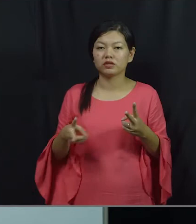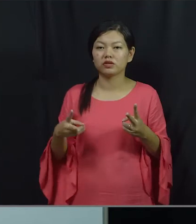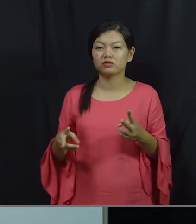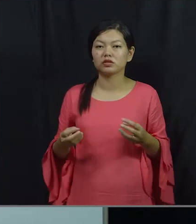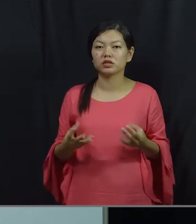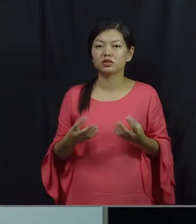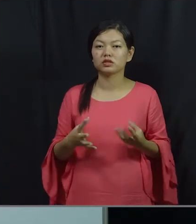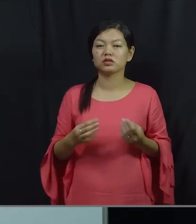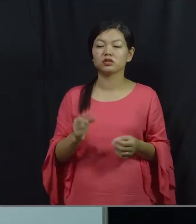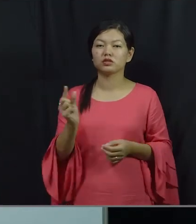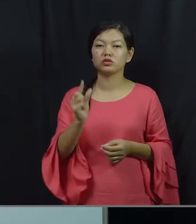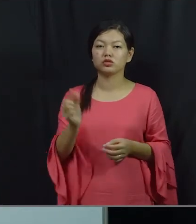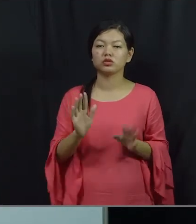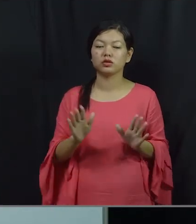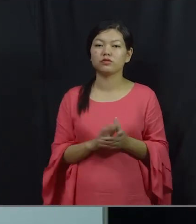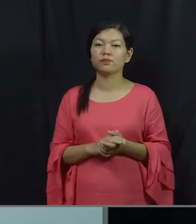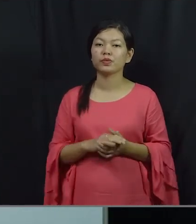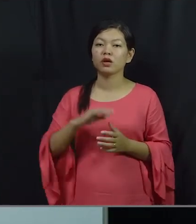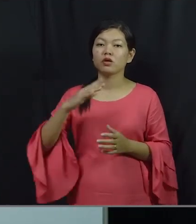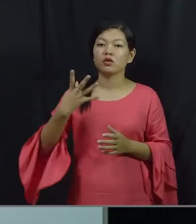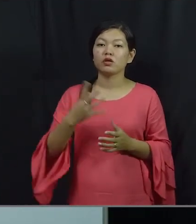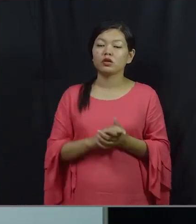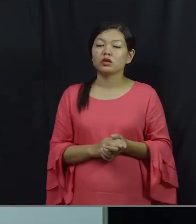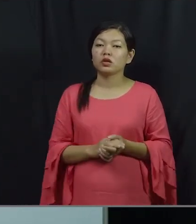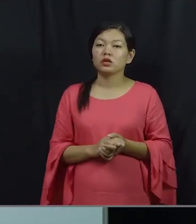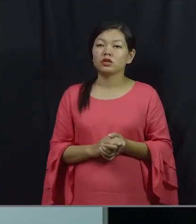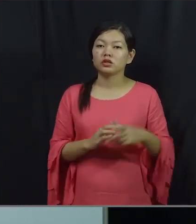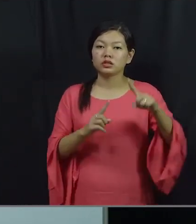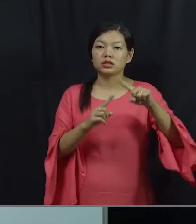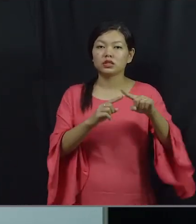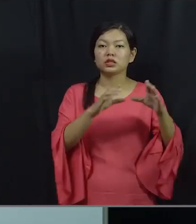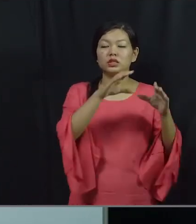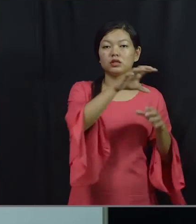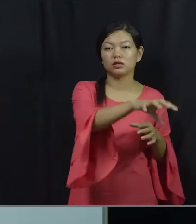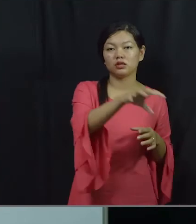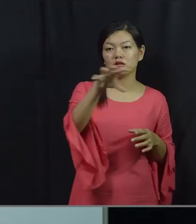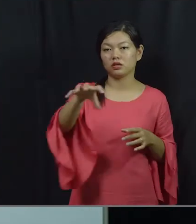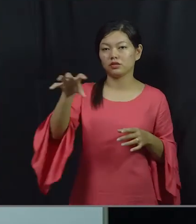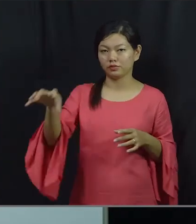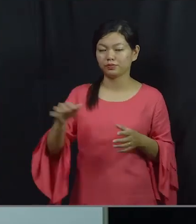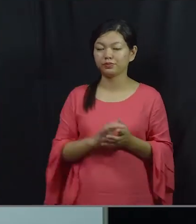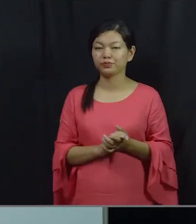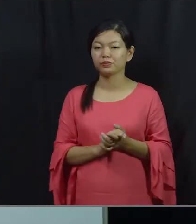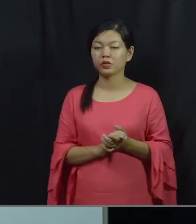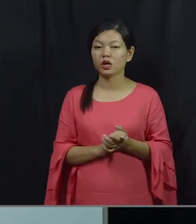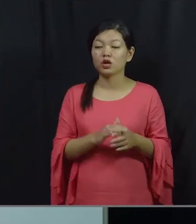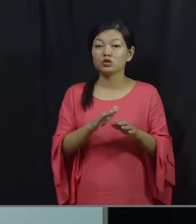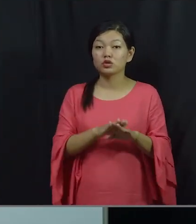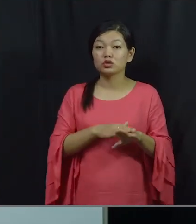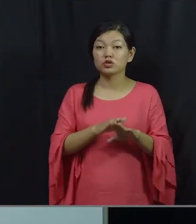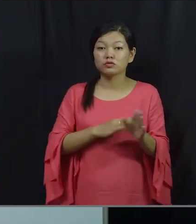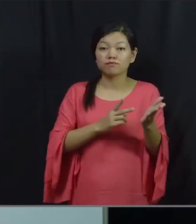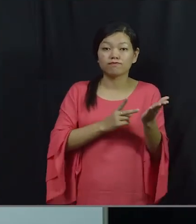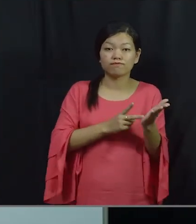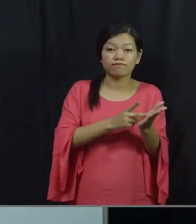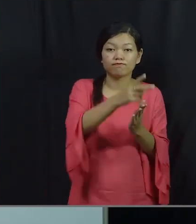Okay, now various businessmen started business away from village. That means they went to the cities and all. Okay, and then they started